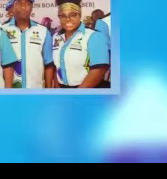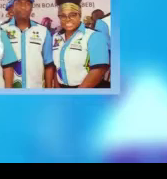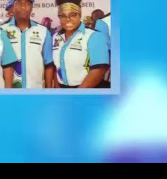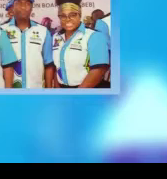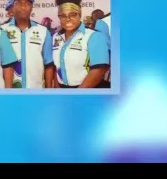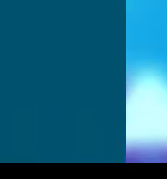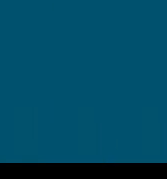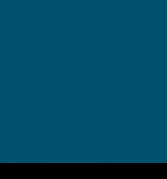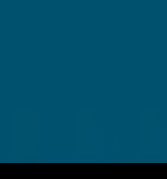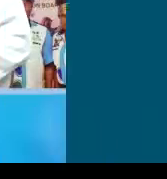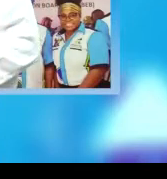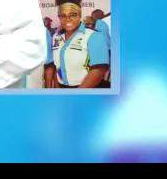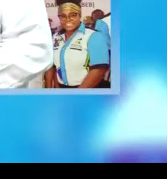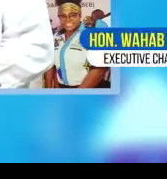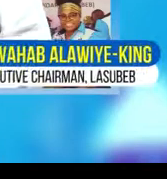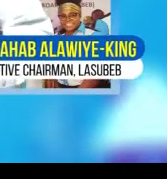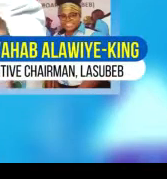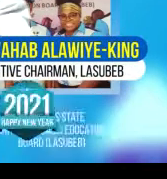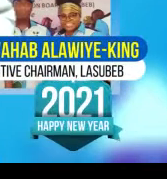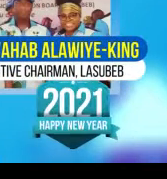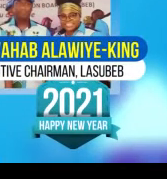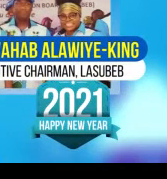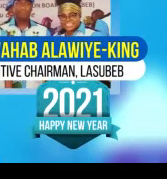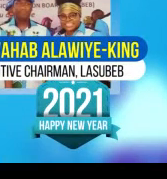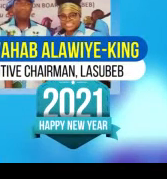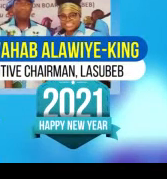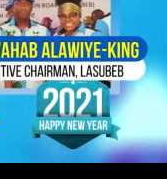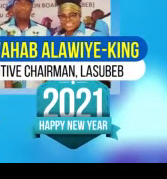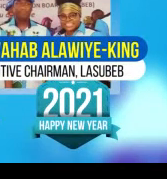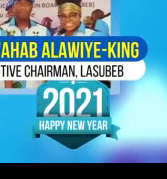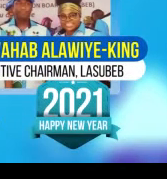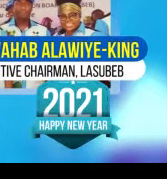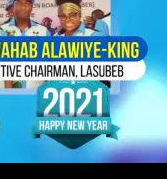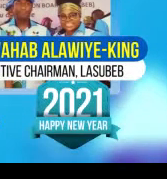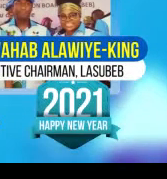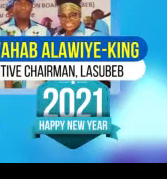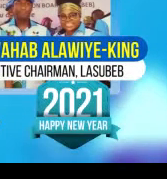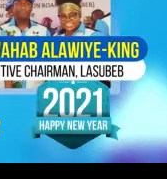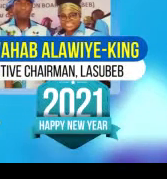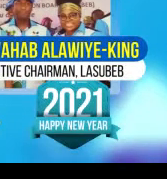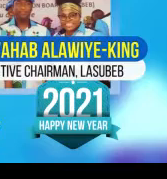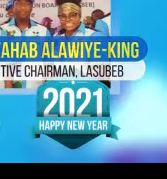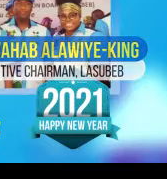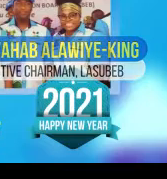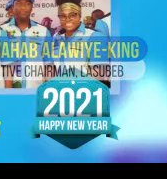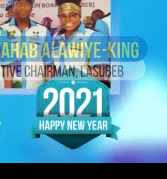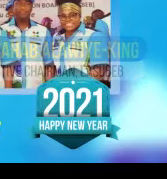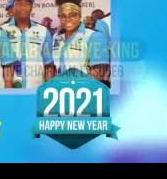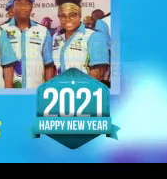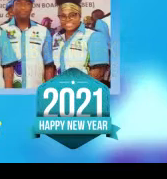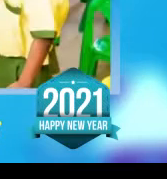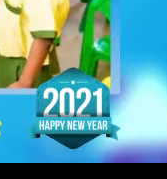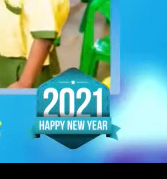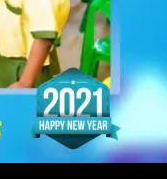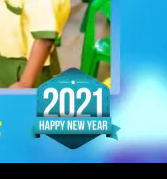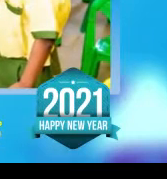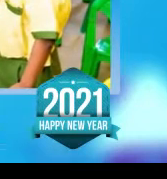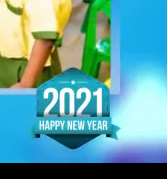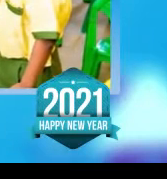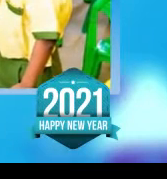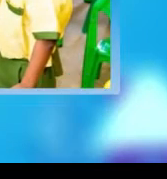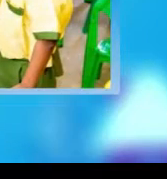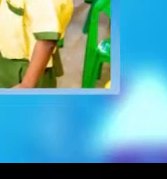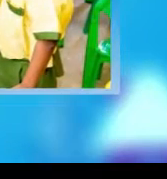attaining new heights. I particularly appreciate the Governor of Lagos State, Mr. Babajide Olusola Sanwo-Olu,